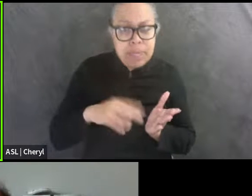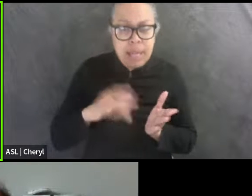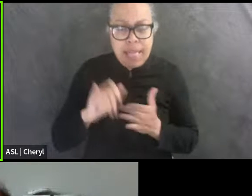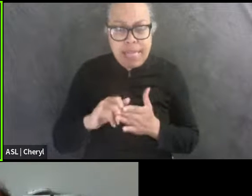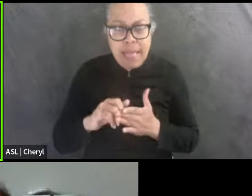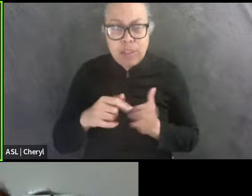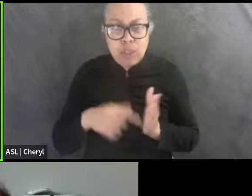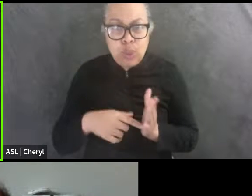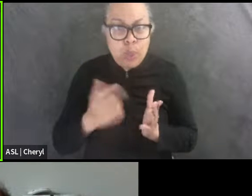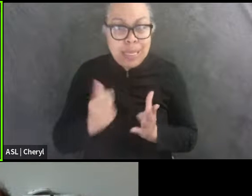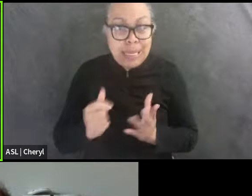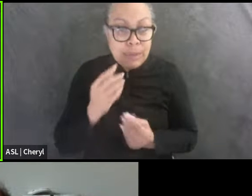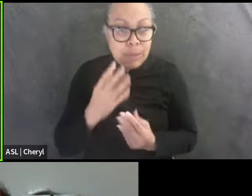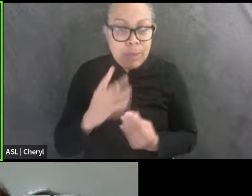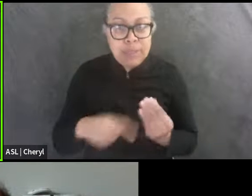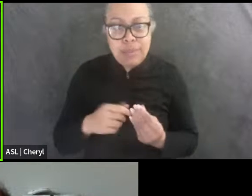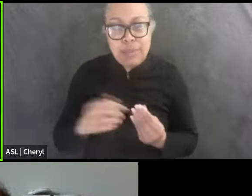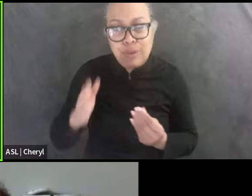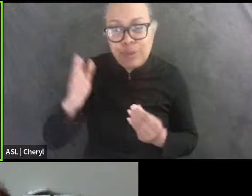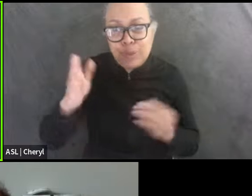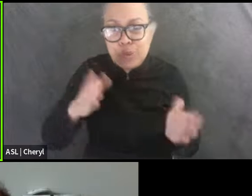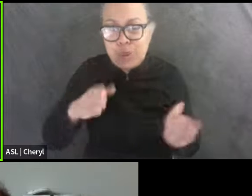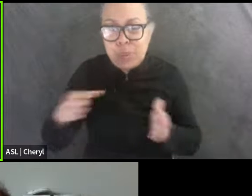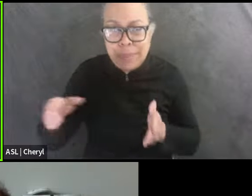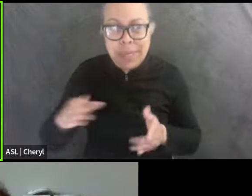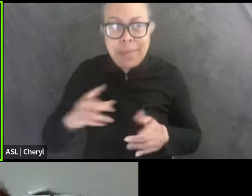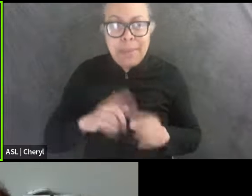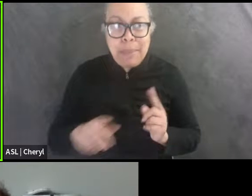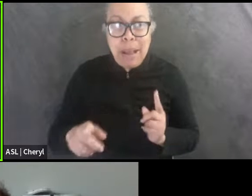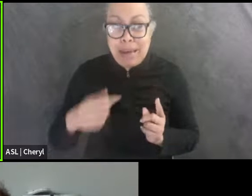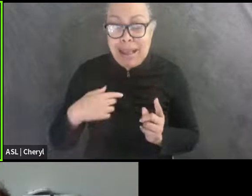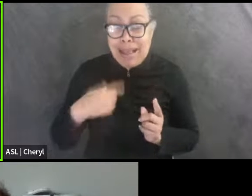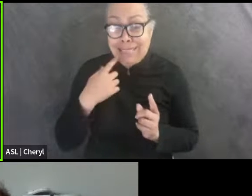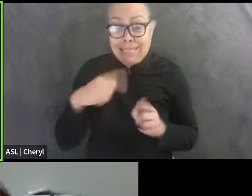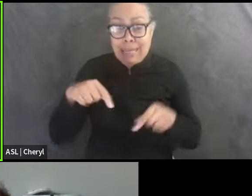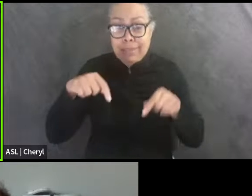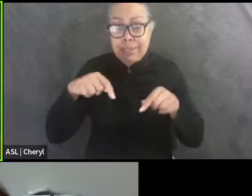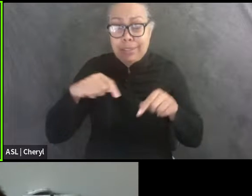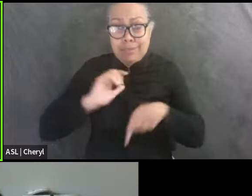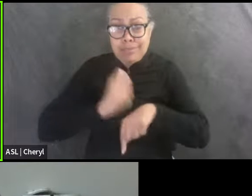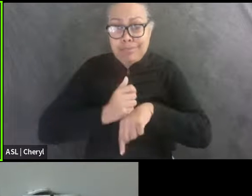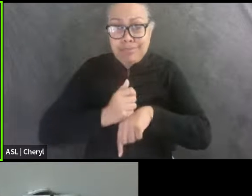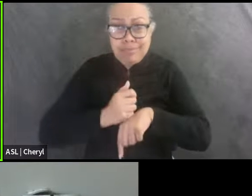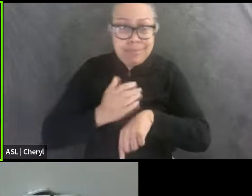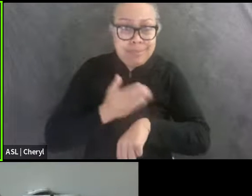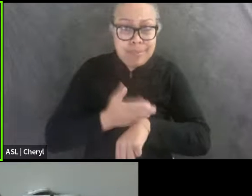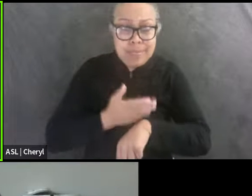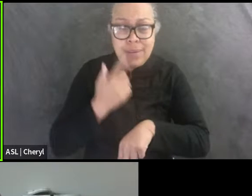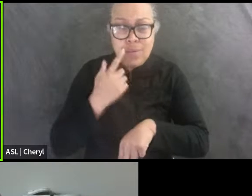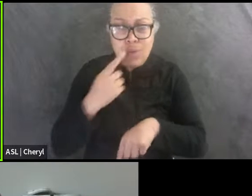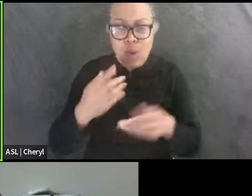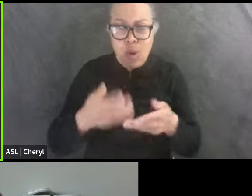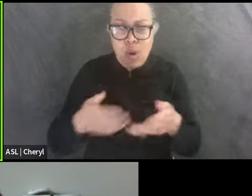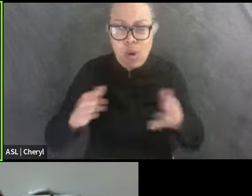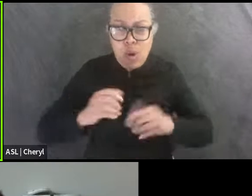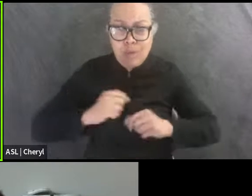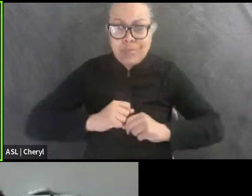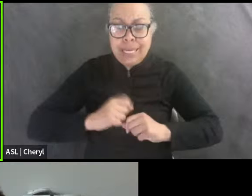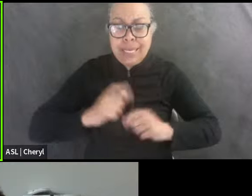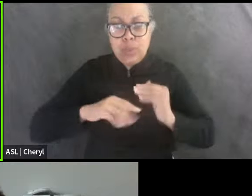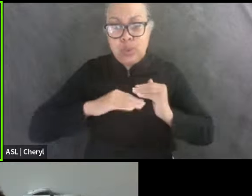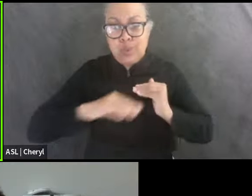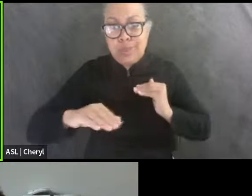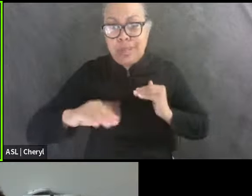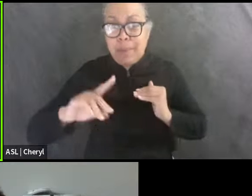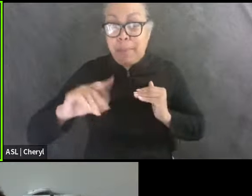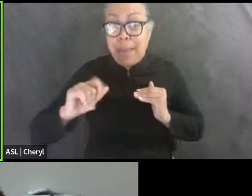plans. But having recently put some footers in the back of my house just for retaining walls so we can have a patio at the basement